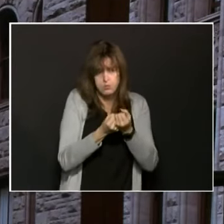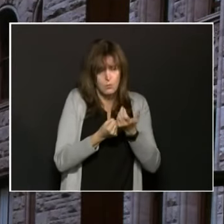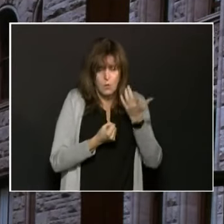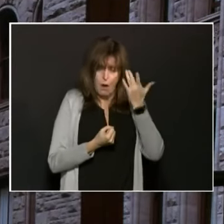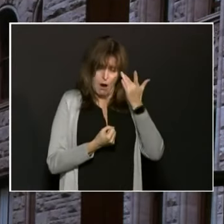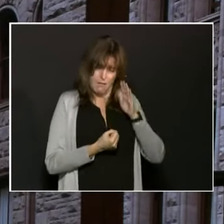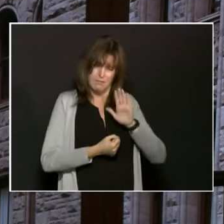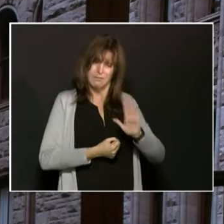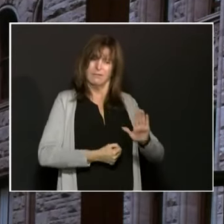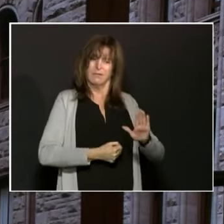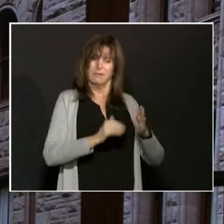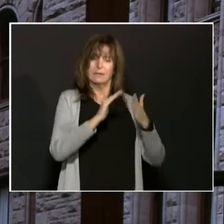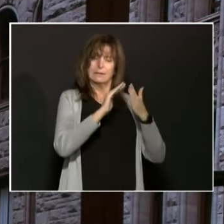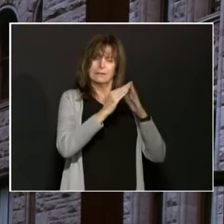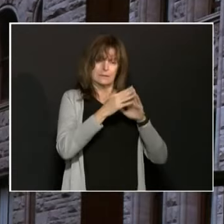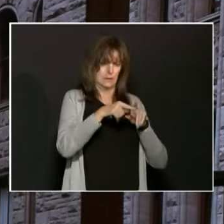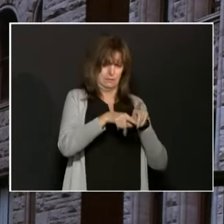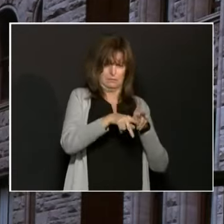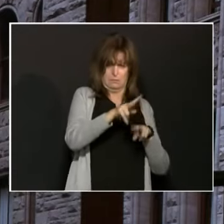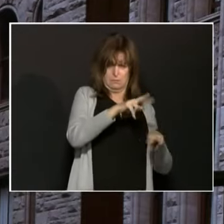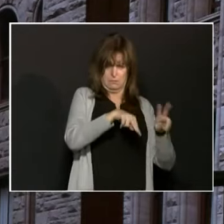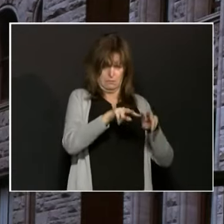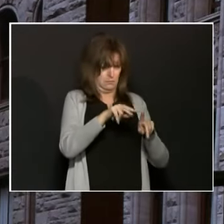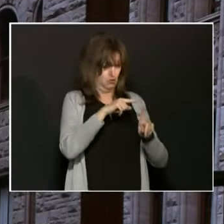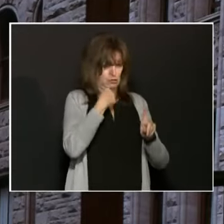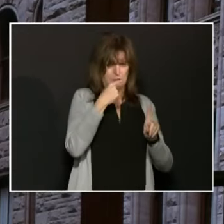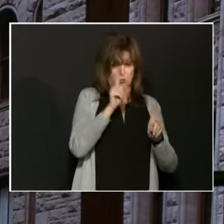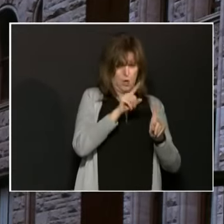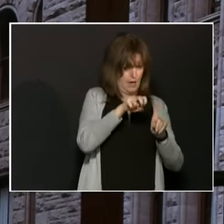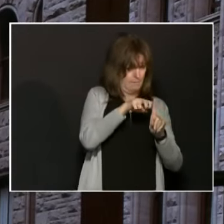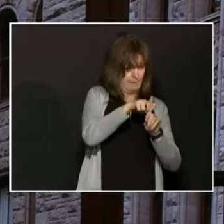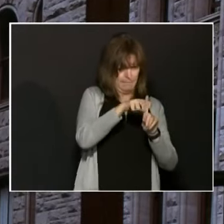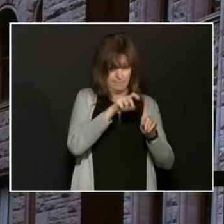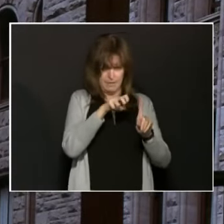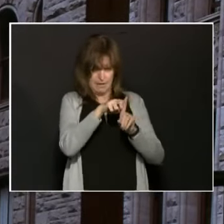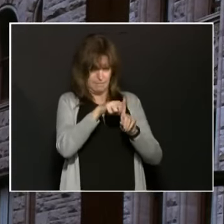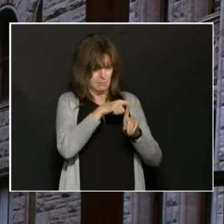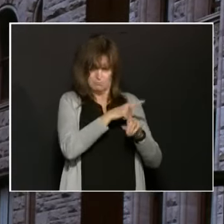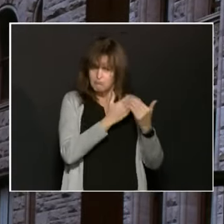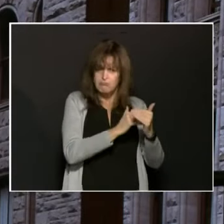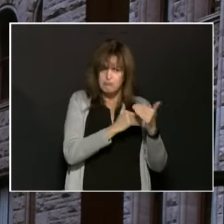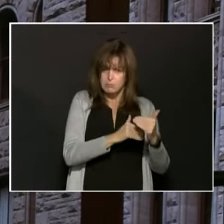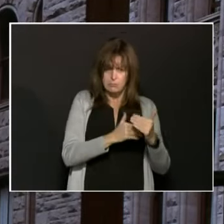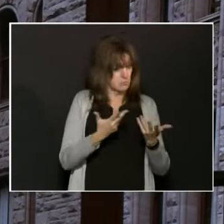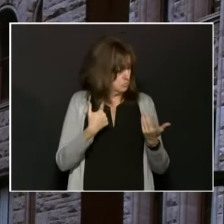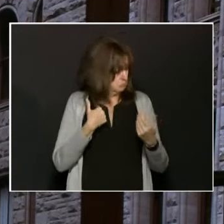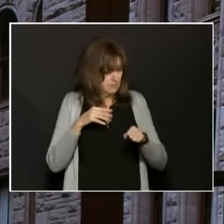being greatly exacerbated within their respective jurisdictions. Next question.